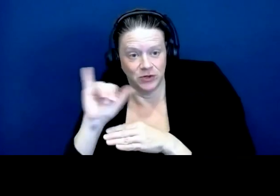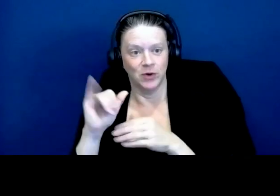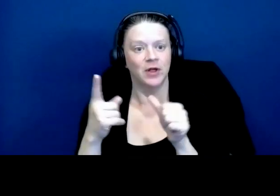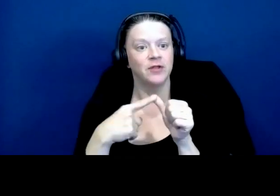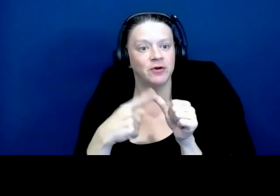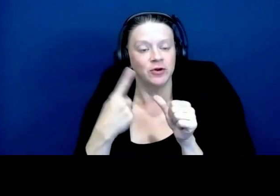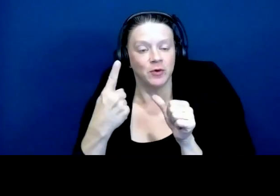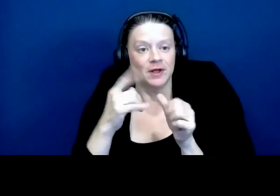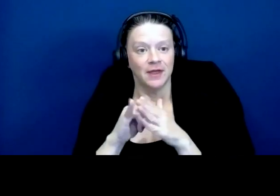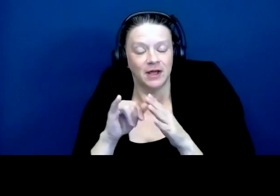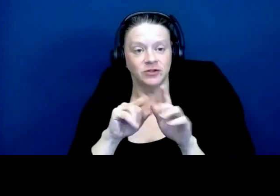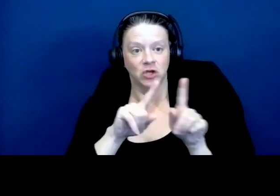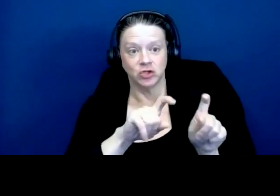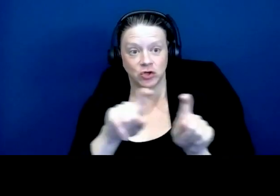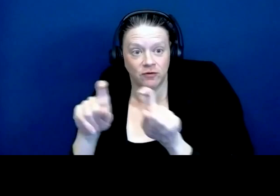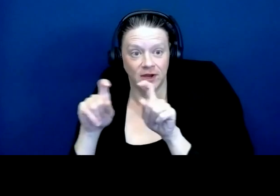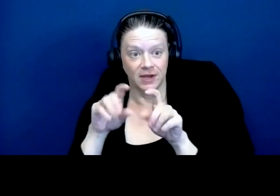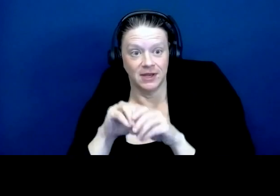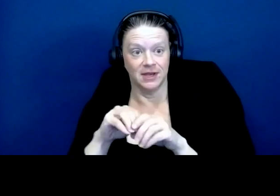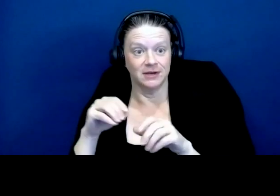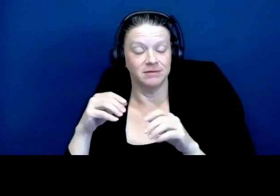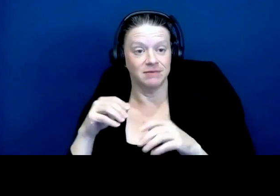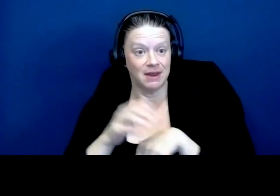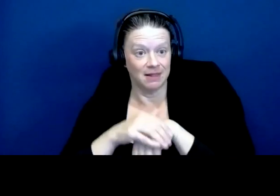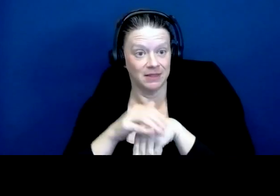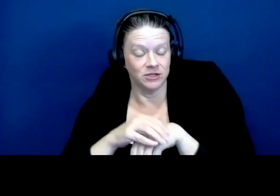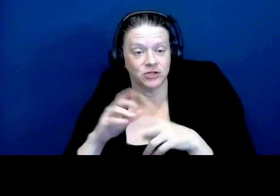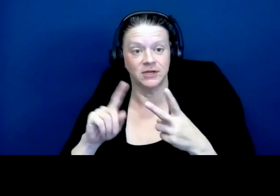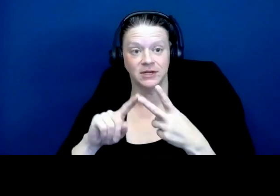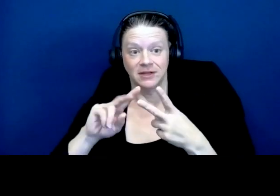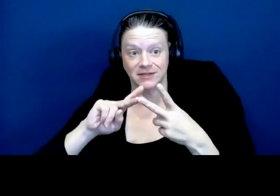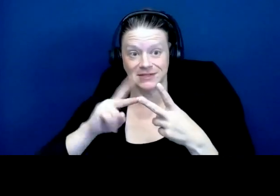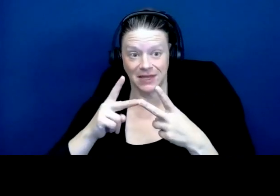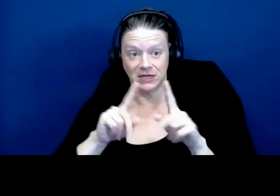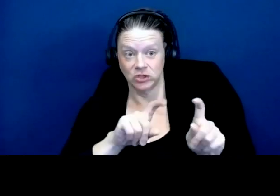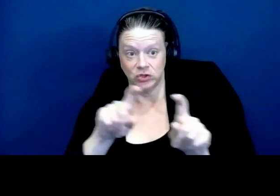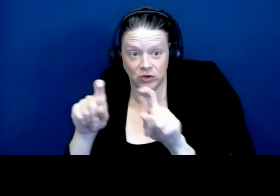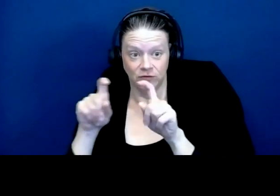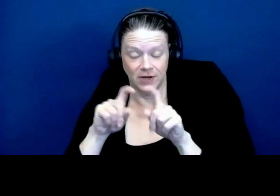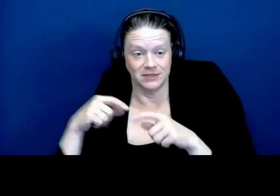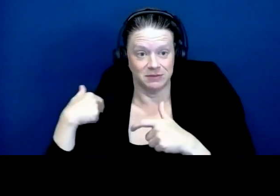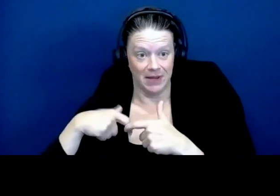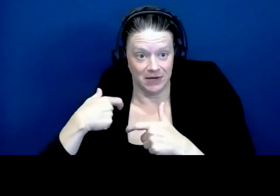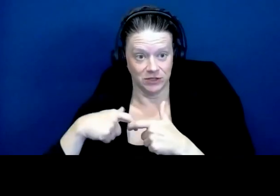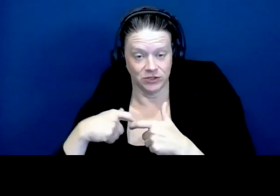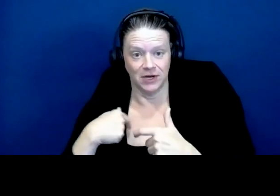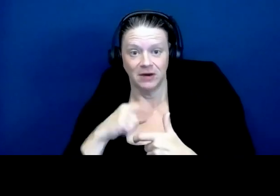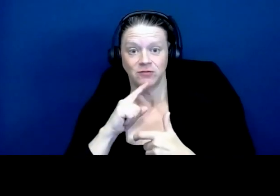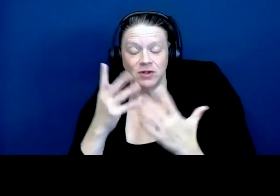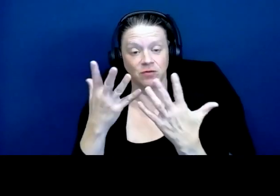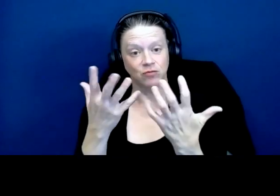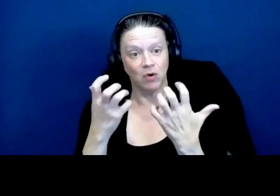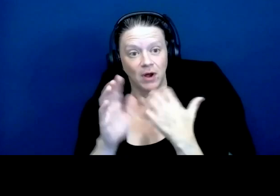in English, and the second is a survey in Spanish, because I would really like your